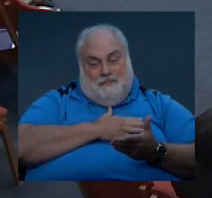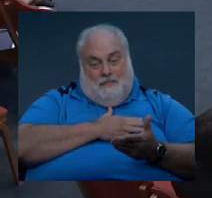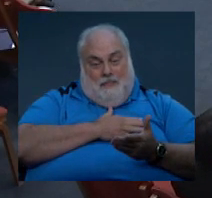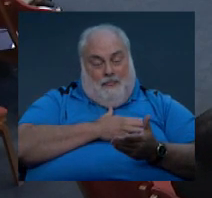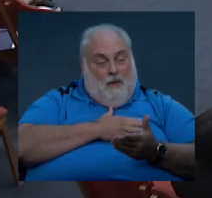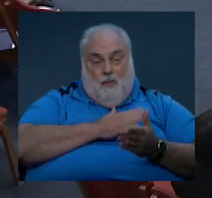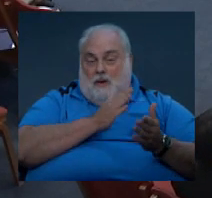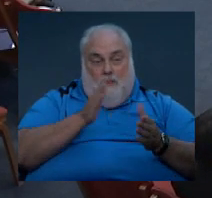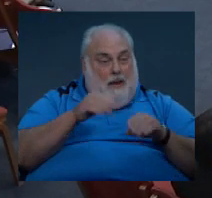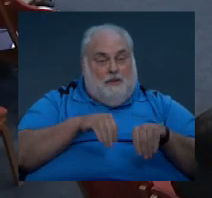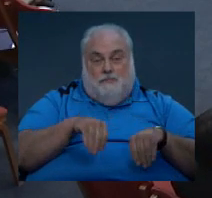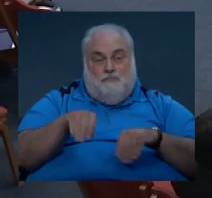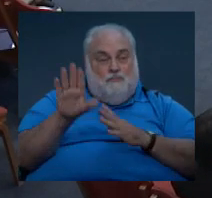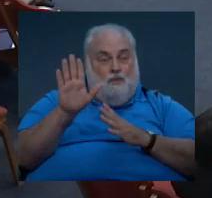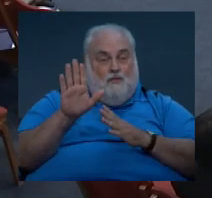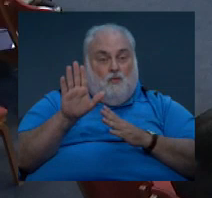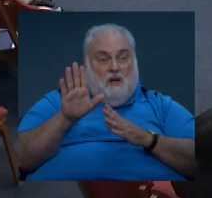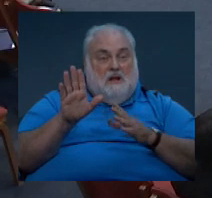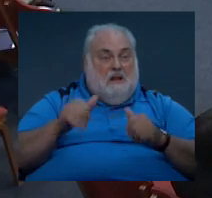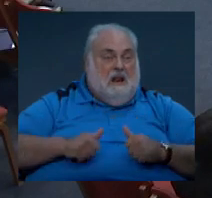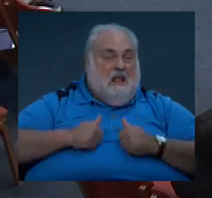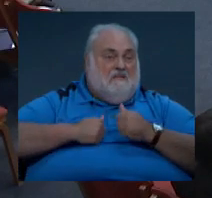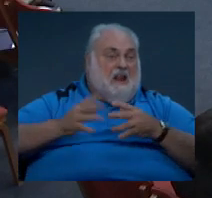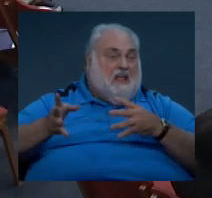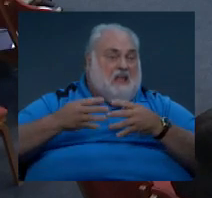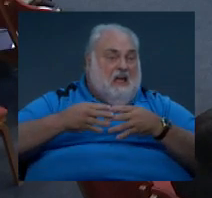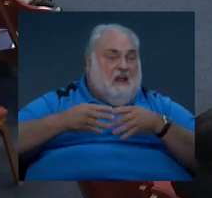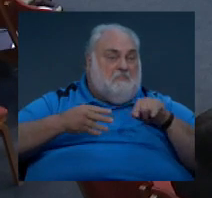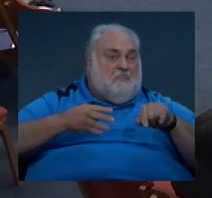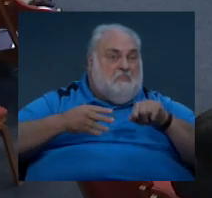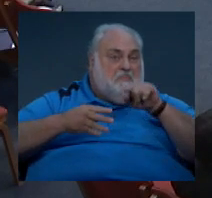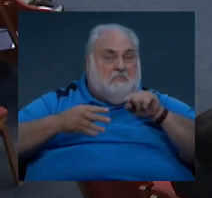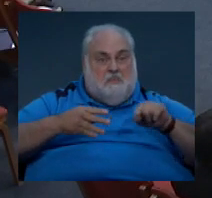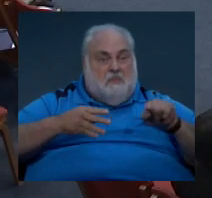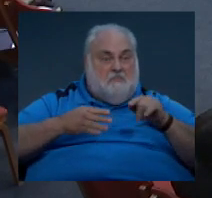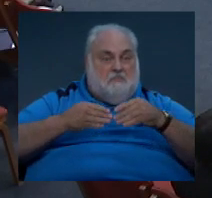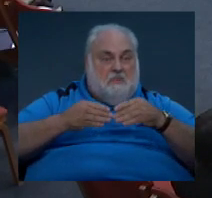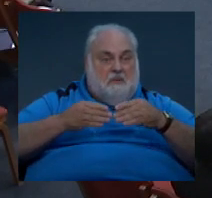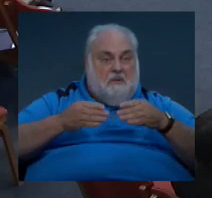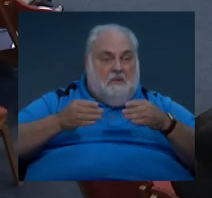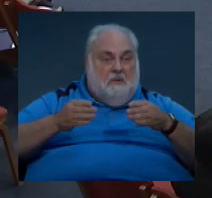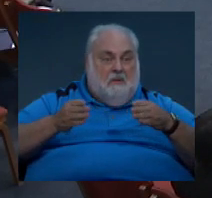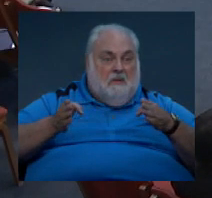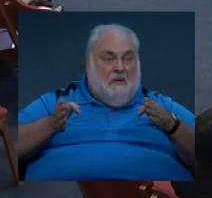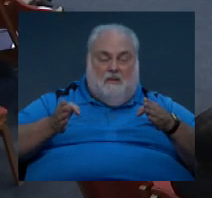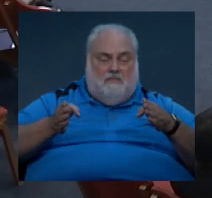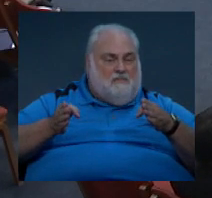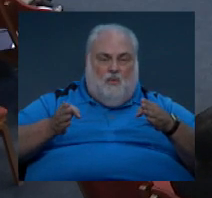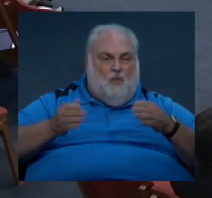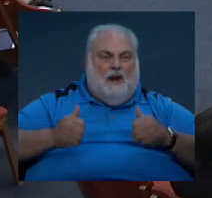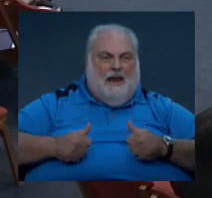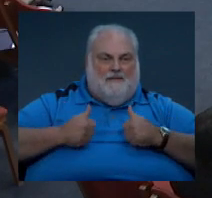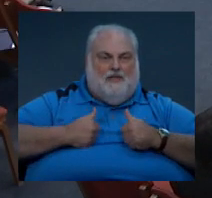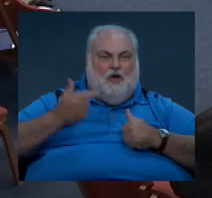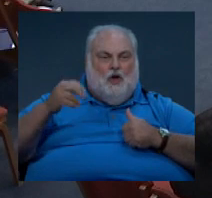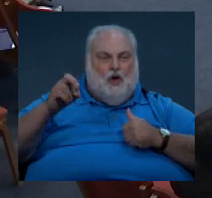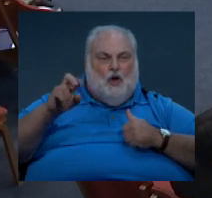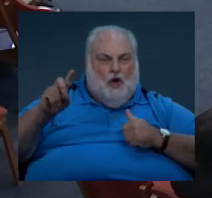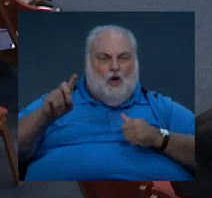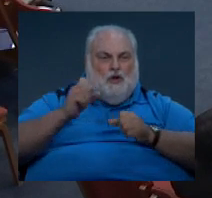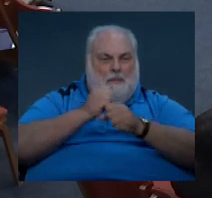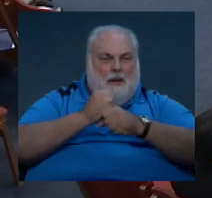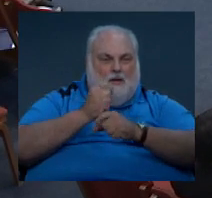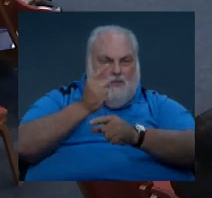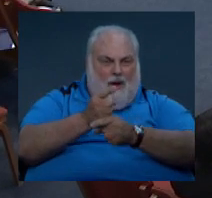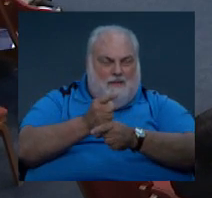going anywhere. I mean, we could live in a gated community where you have to push the buttons to get behind the gate. No, we're in the hood to do some good. That's